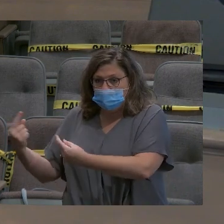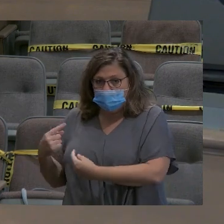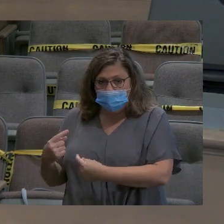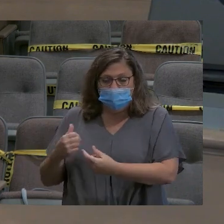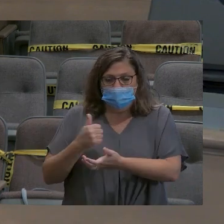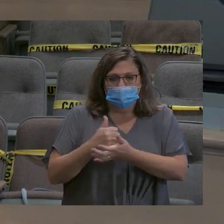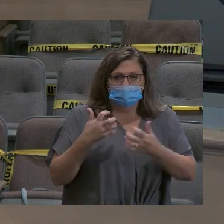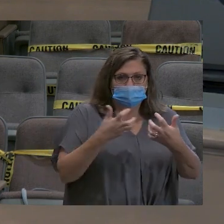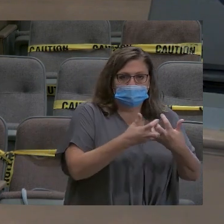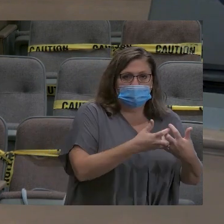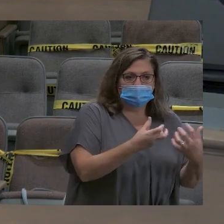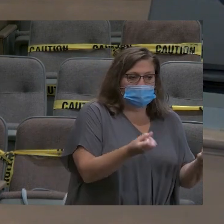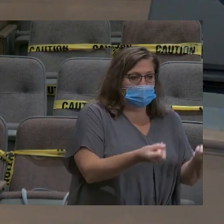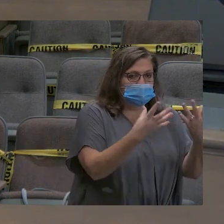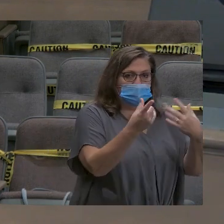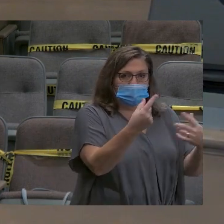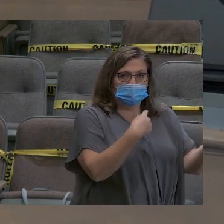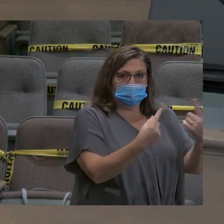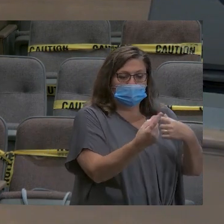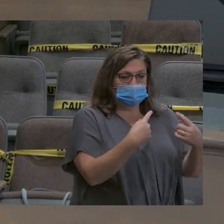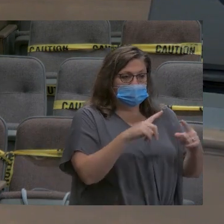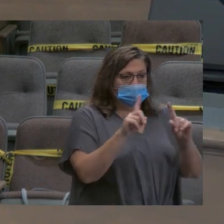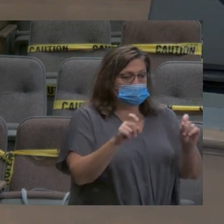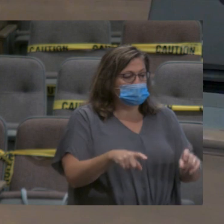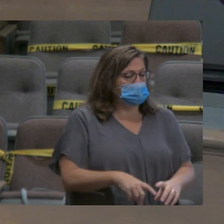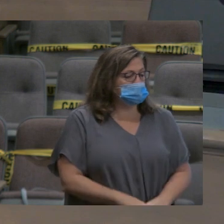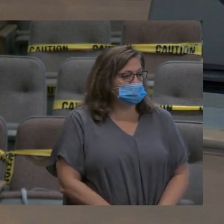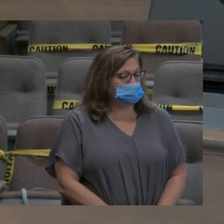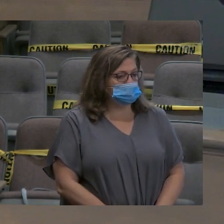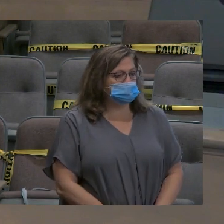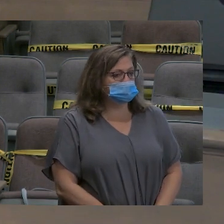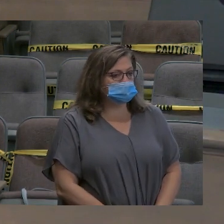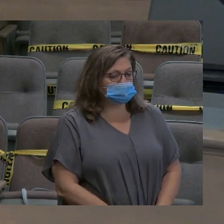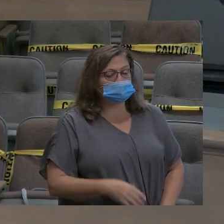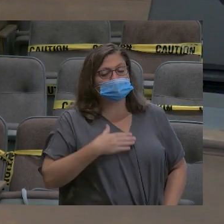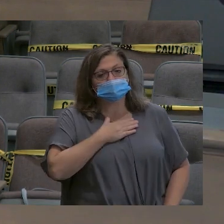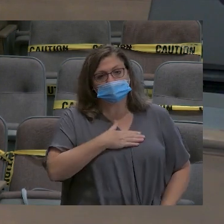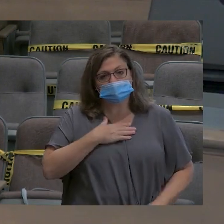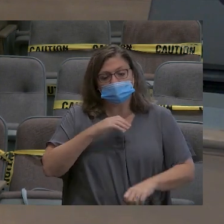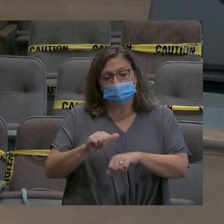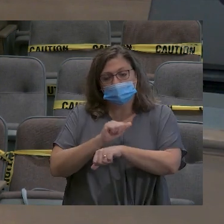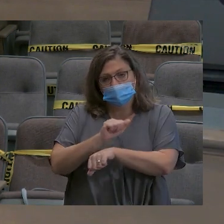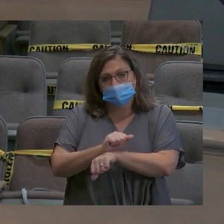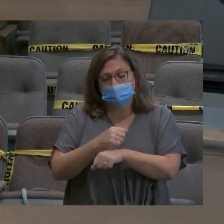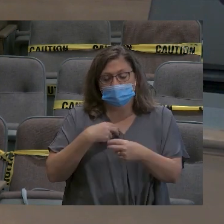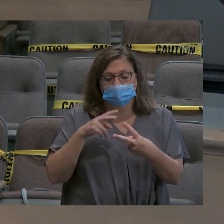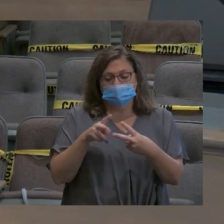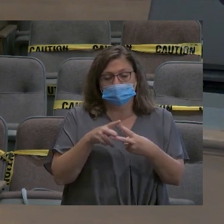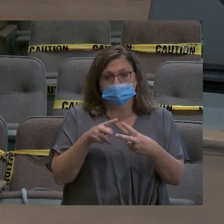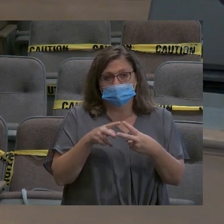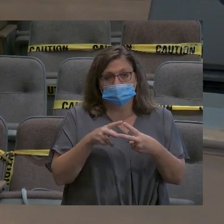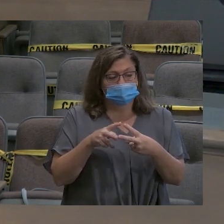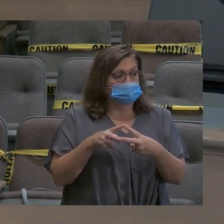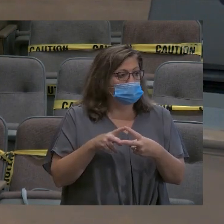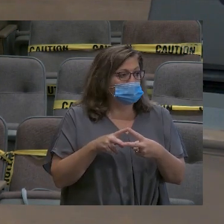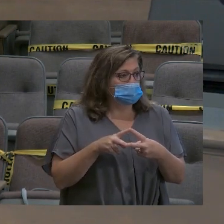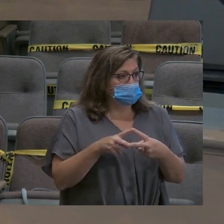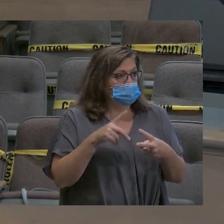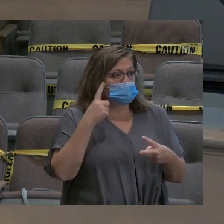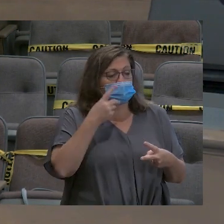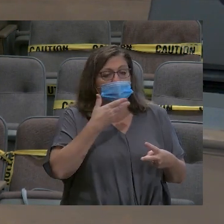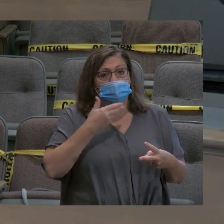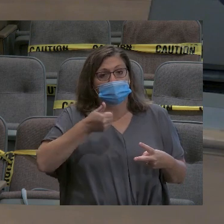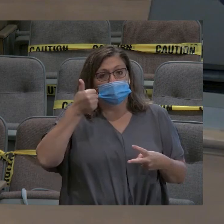can make sure we have enough testing supplies to get the job done. So please make an appointment. There are 2 different ways. It works best if you